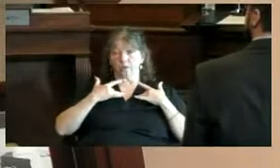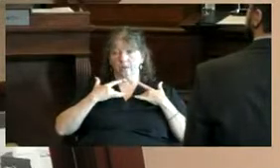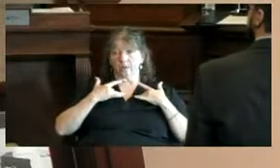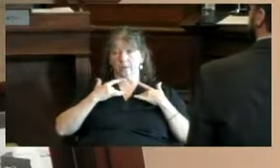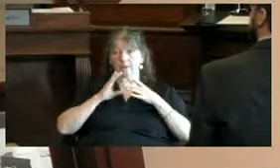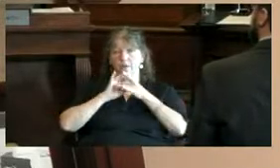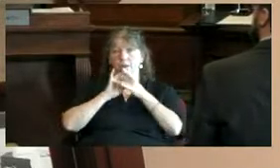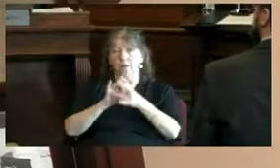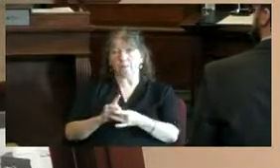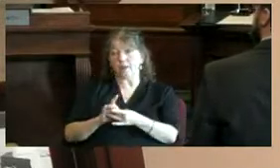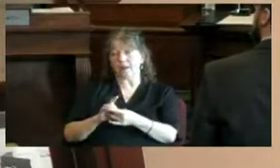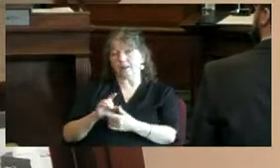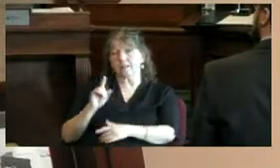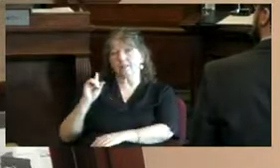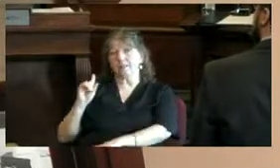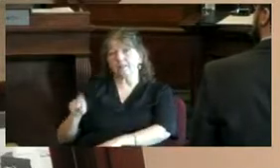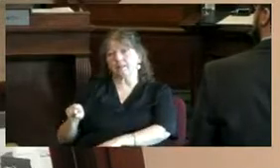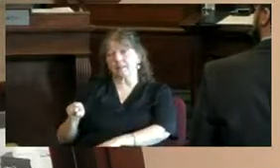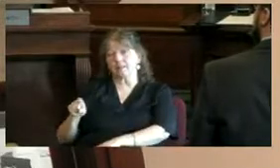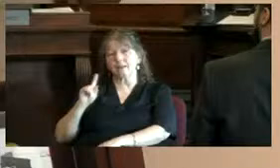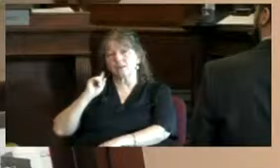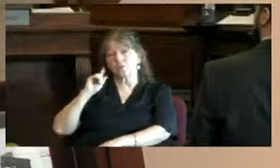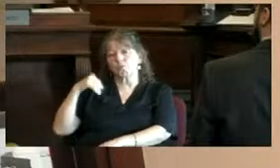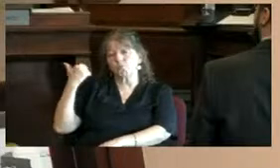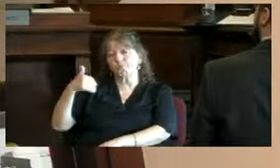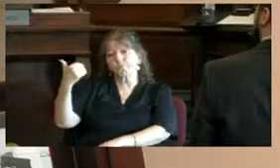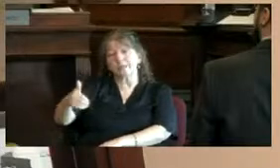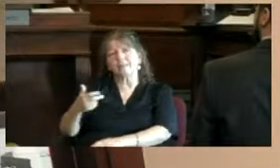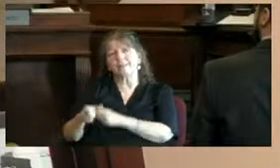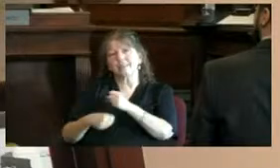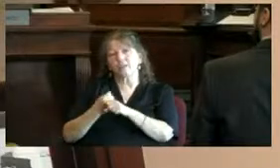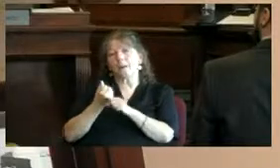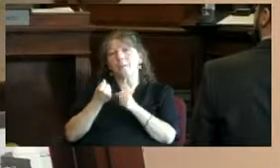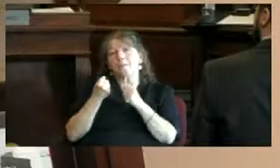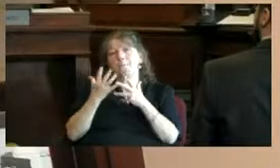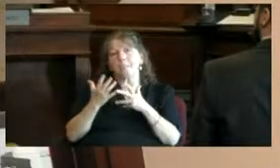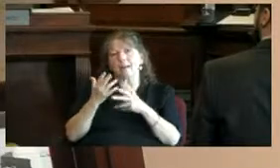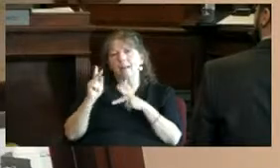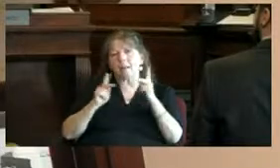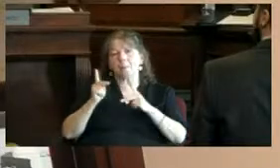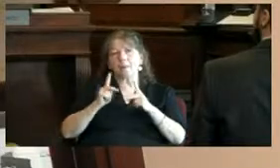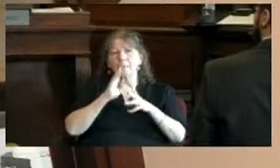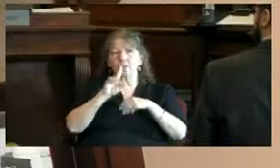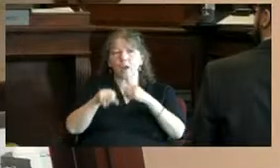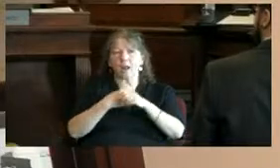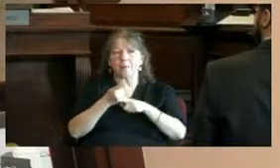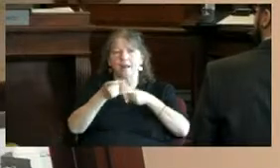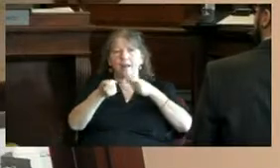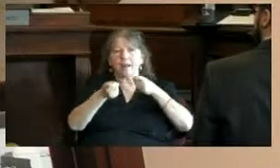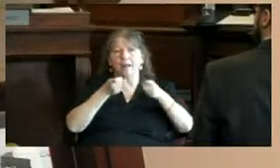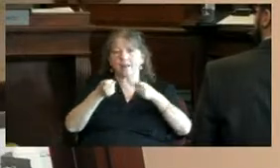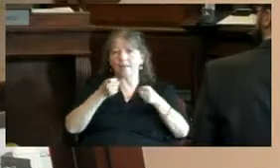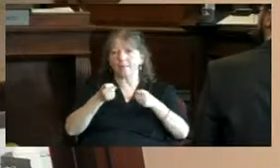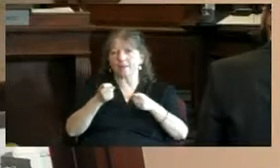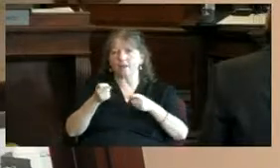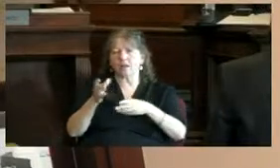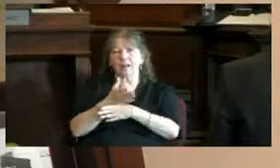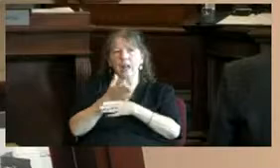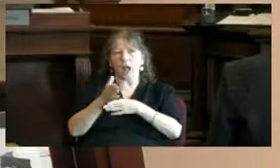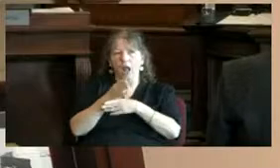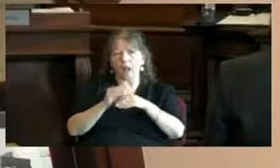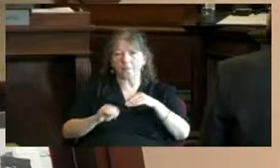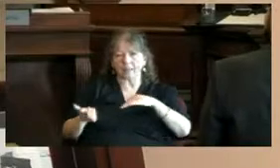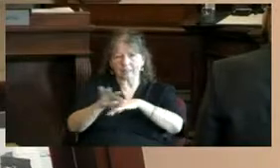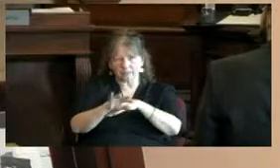accountability, because over the years, I have heard many tenants complain about the management of Conifer. And